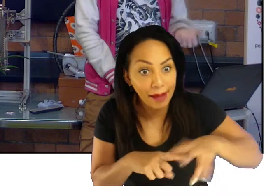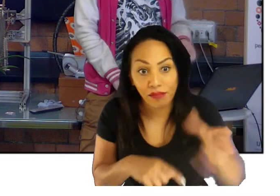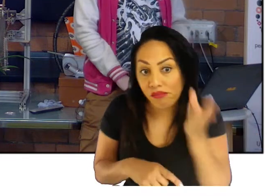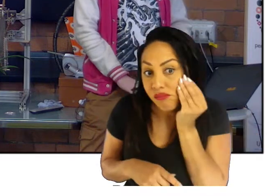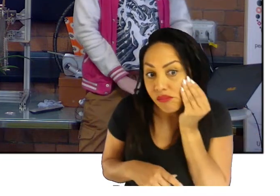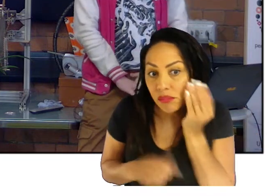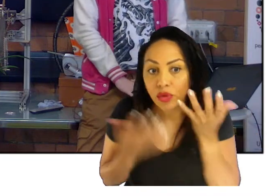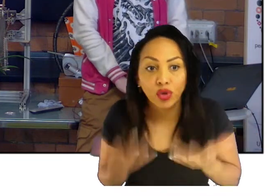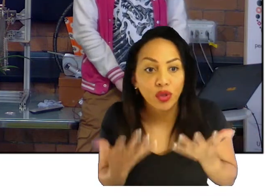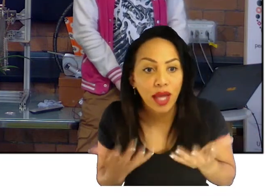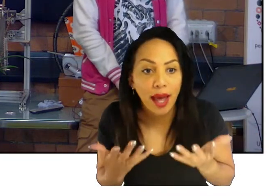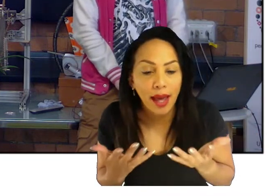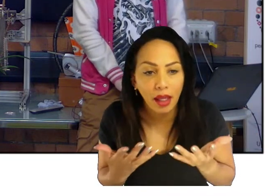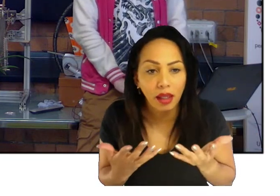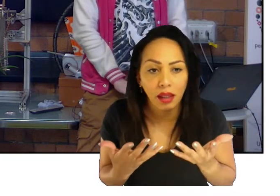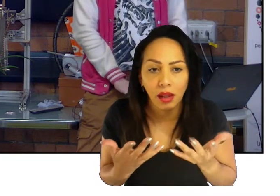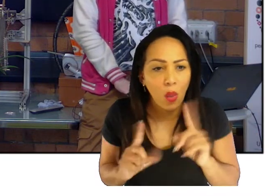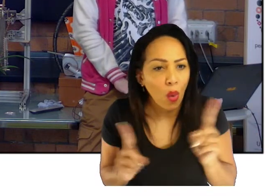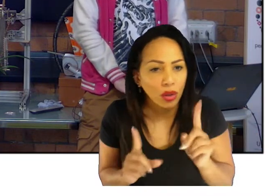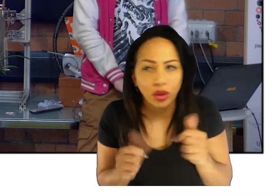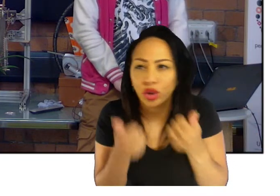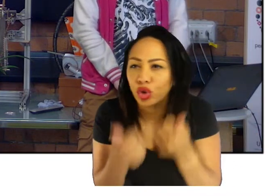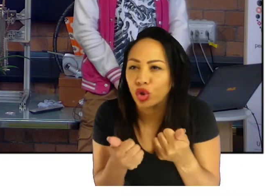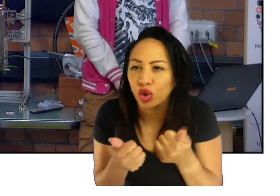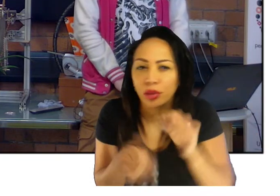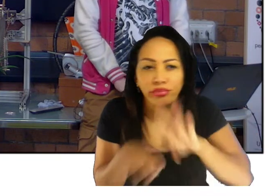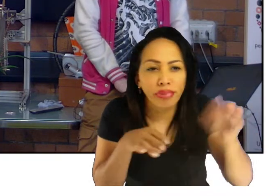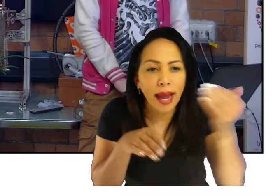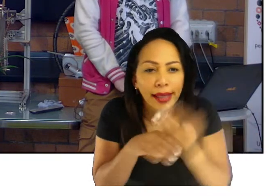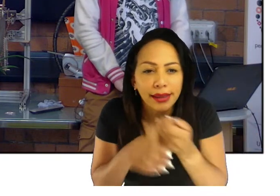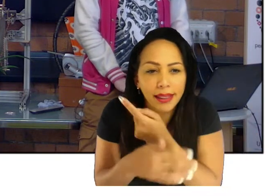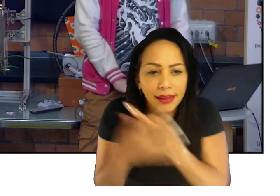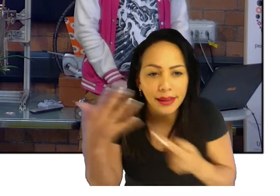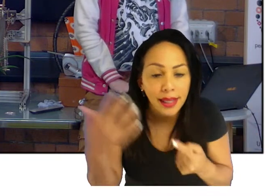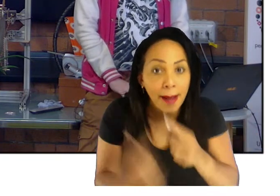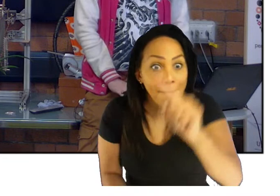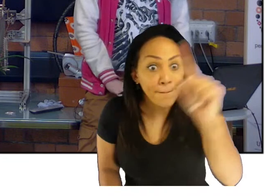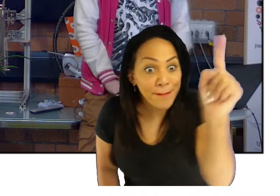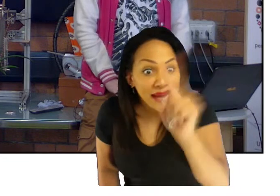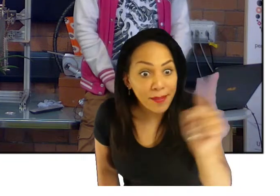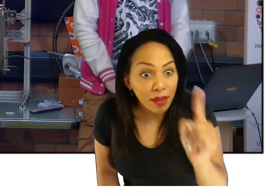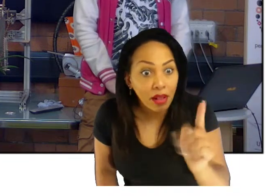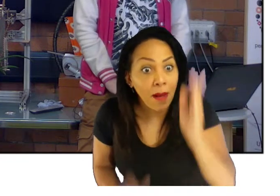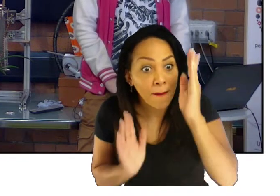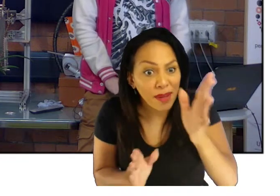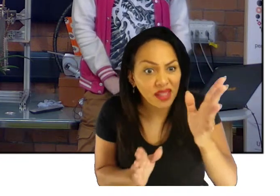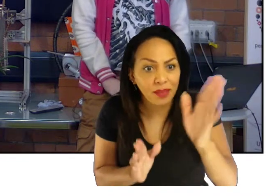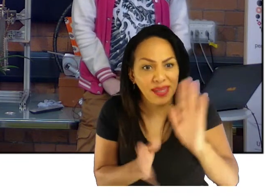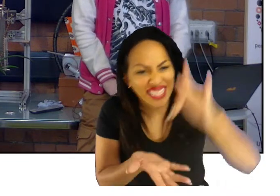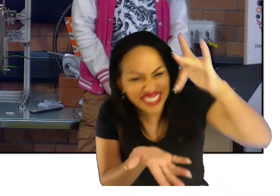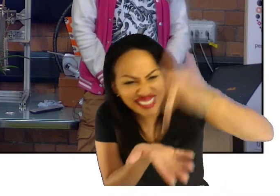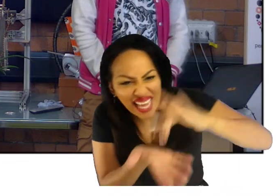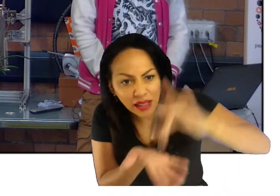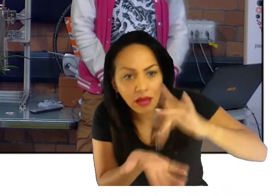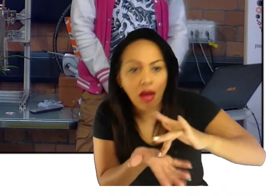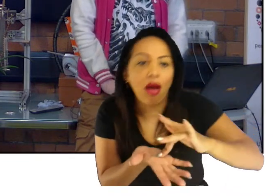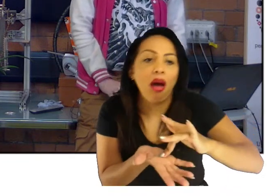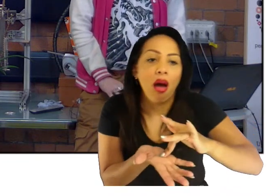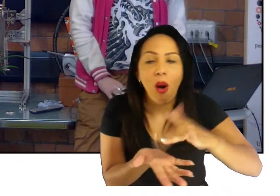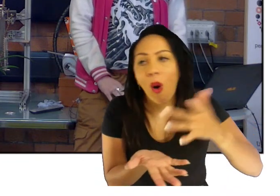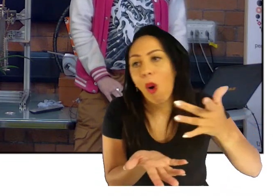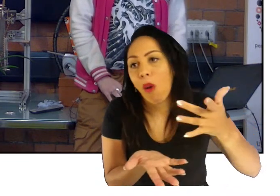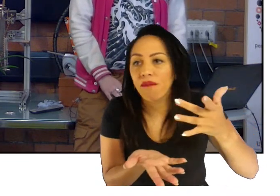on what good practice is and how we can put people at the heart of design in order to create a sustainable design